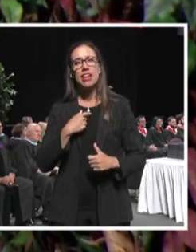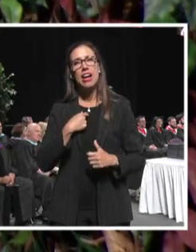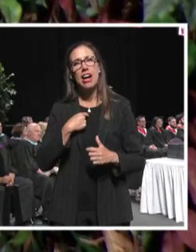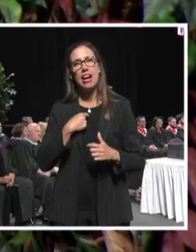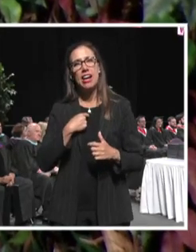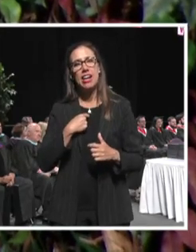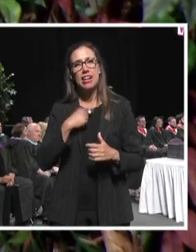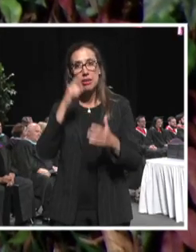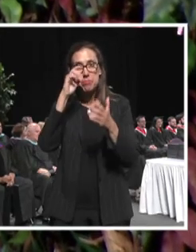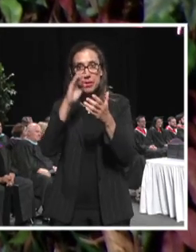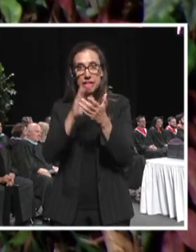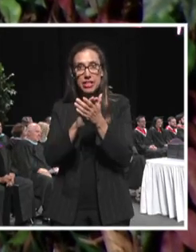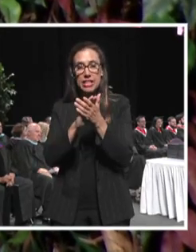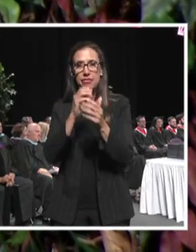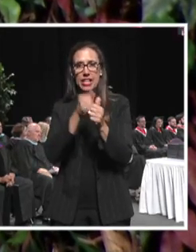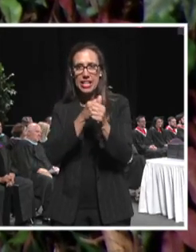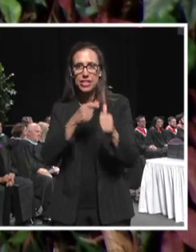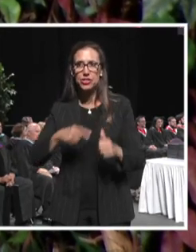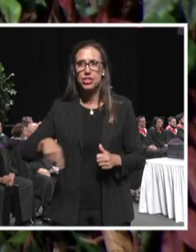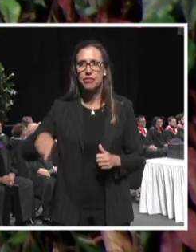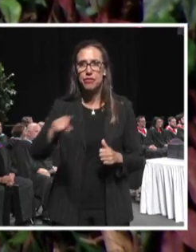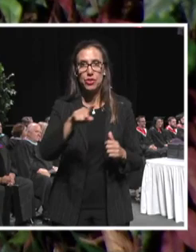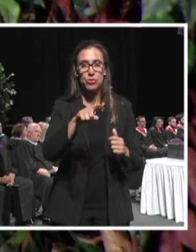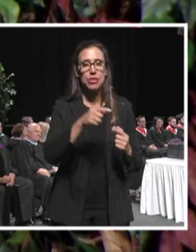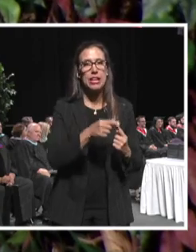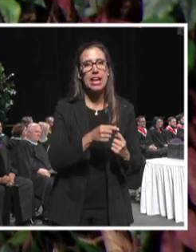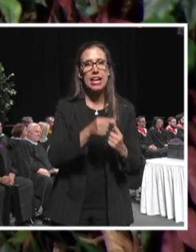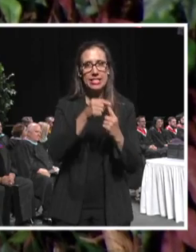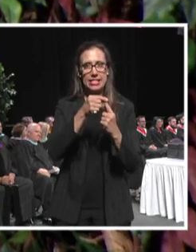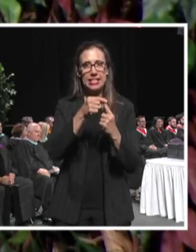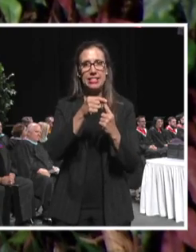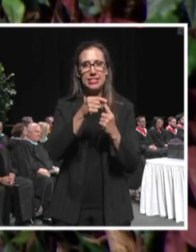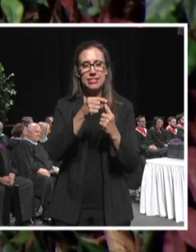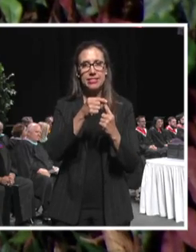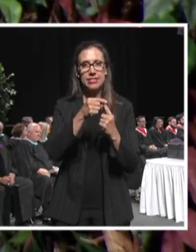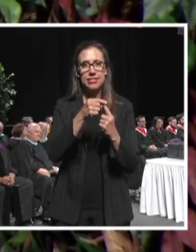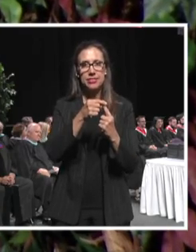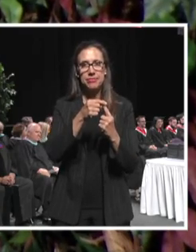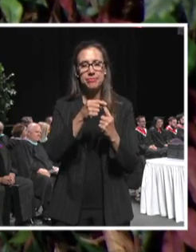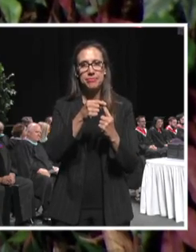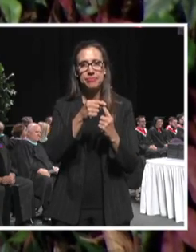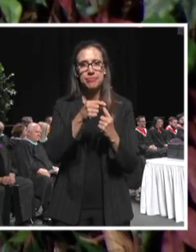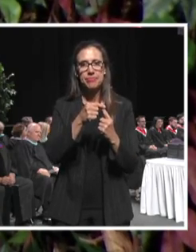each and every one of you is unique in your own way. And it